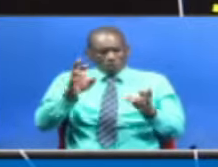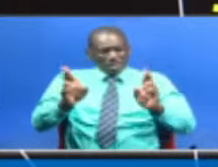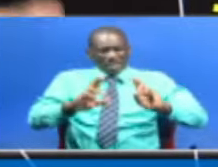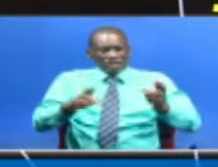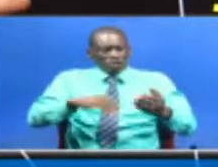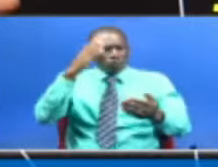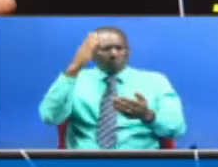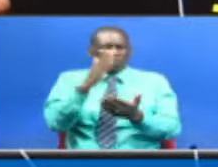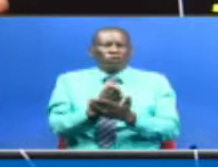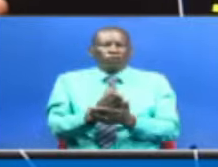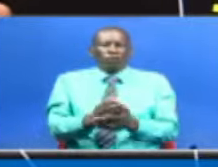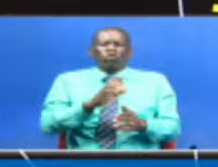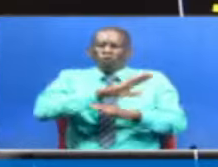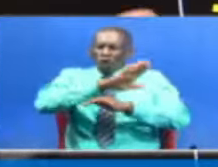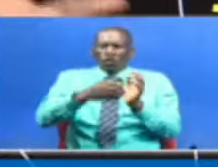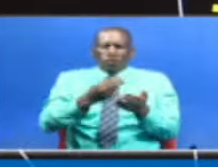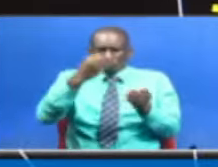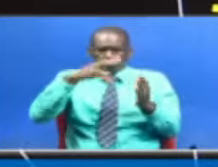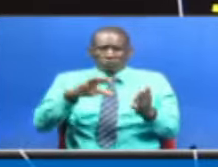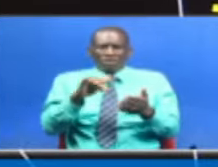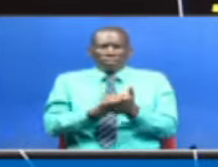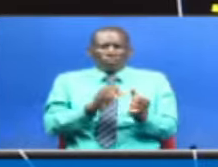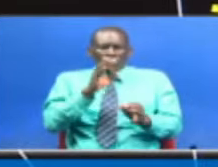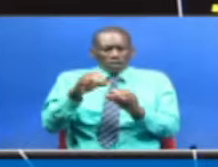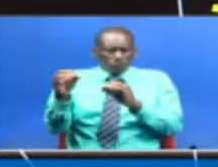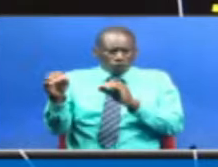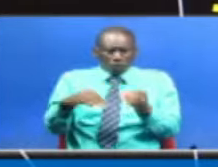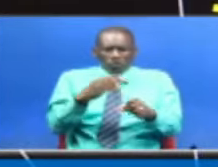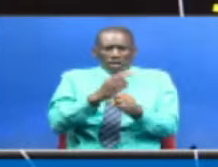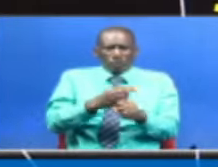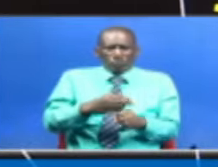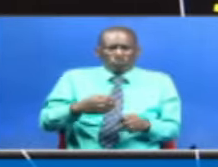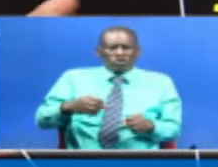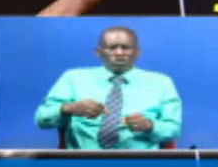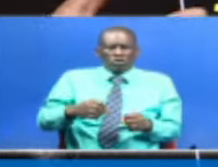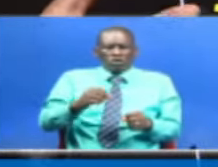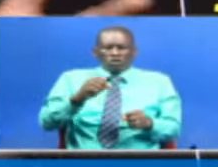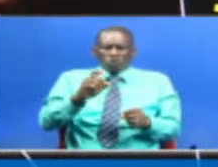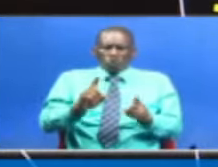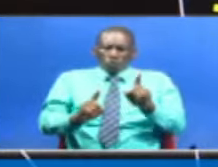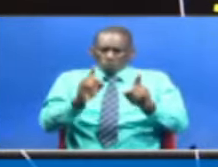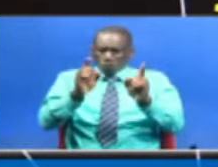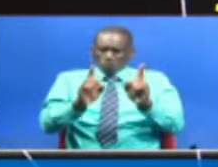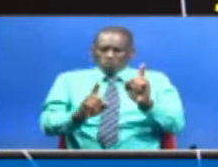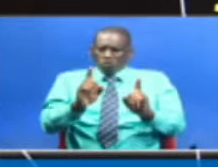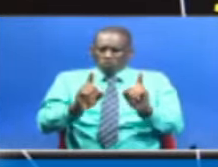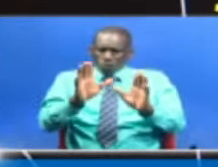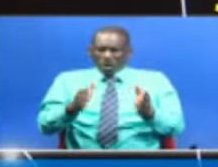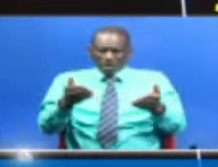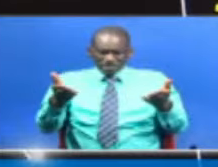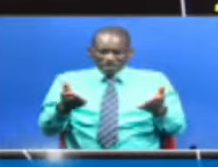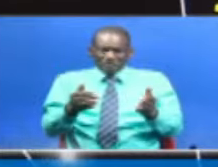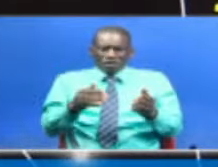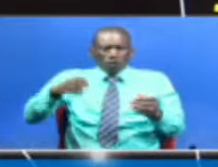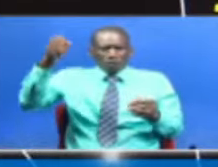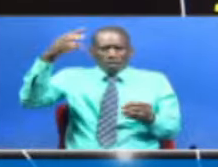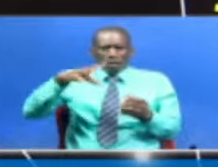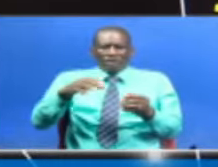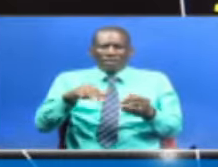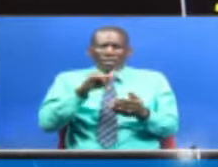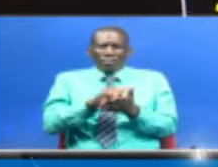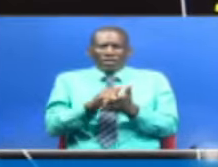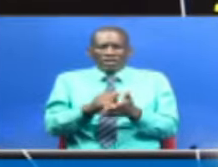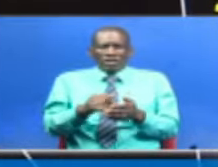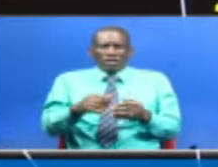prove to all our consumers that if you move and use induction cookers and that transition, not only will you have, and